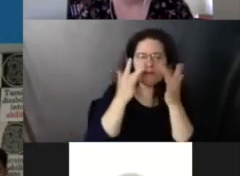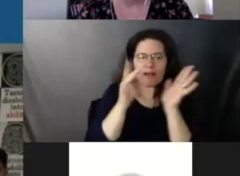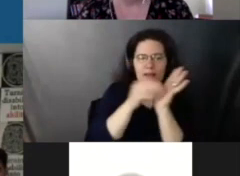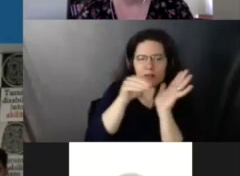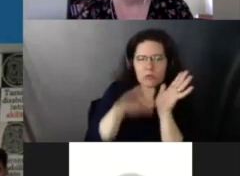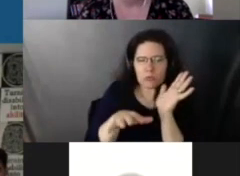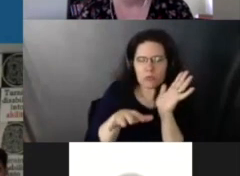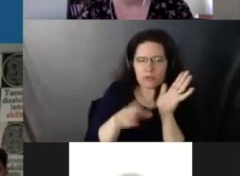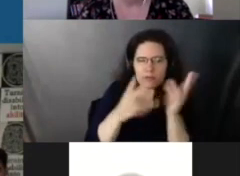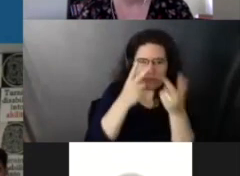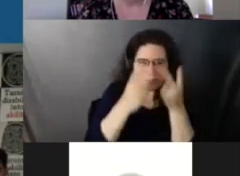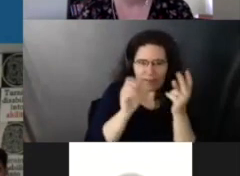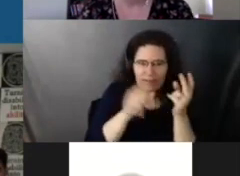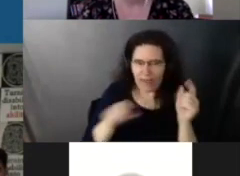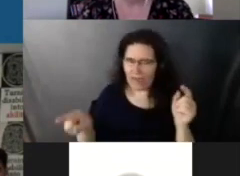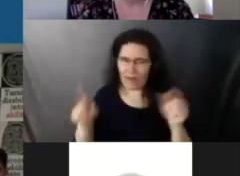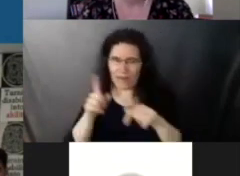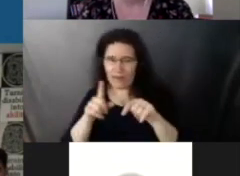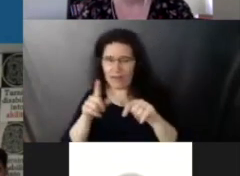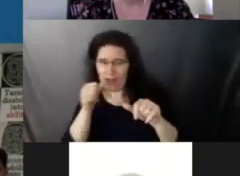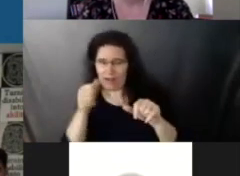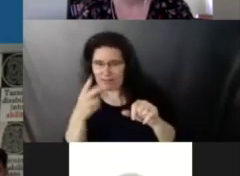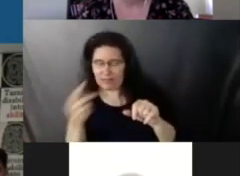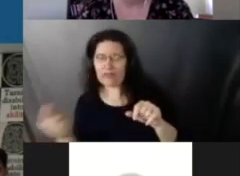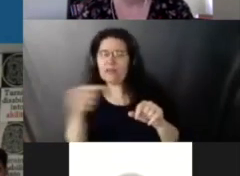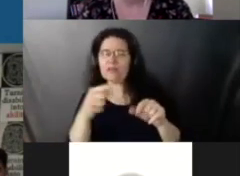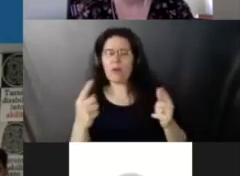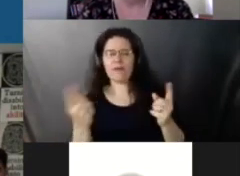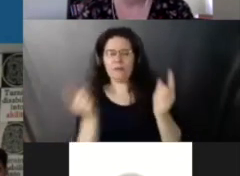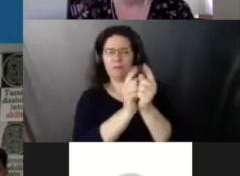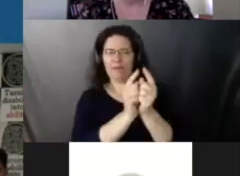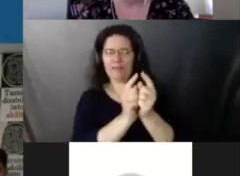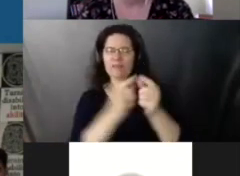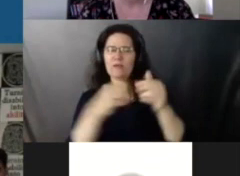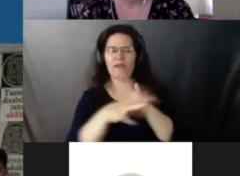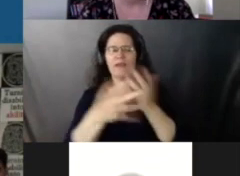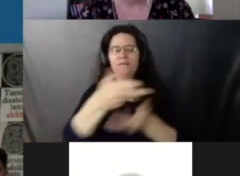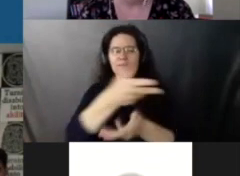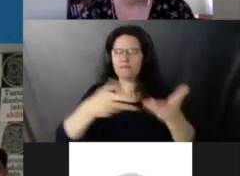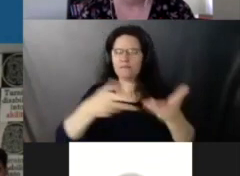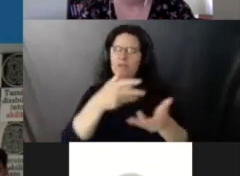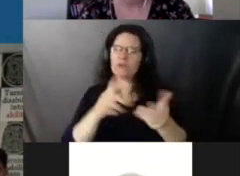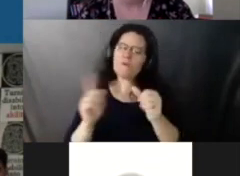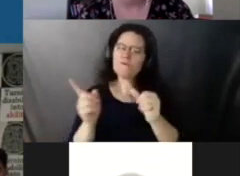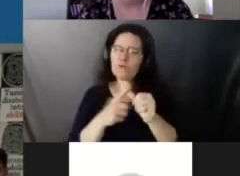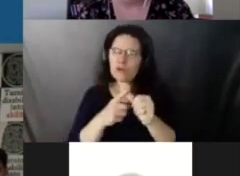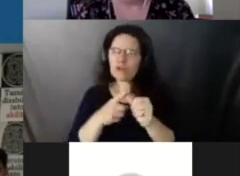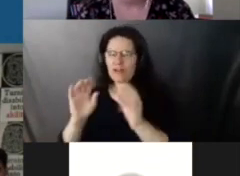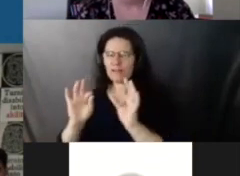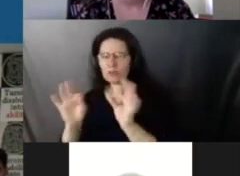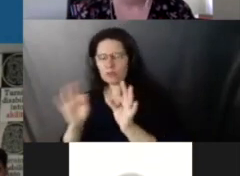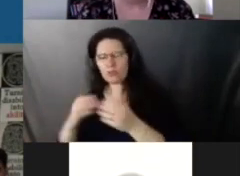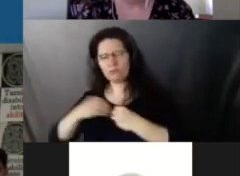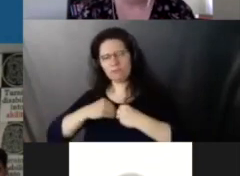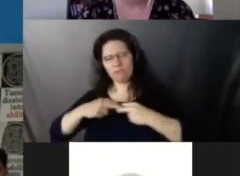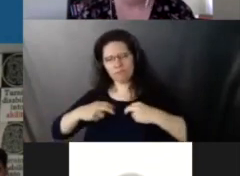the first door is acceptance, and we have to open the door. Yeah. Yeah, absolutely.